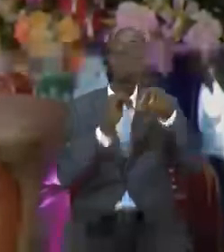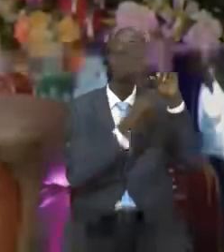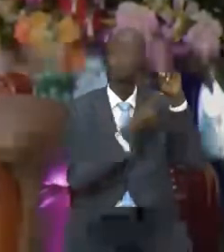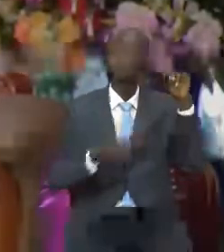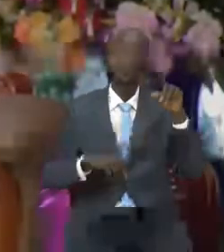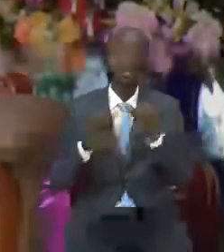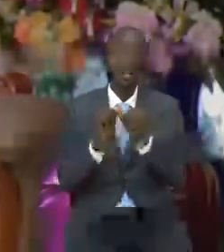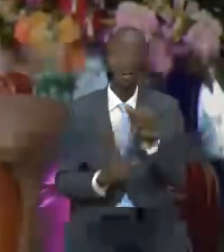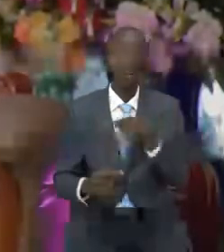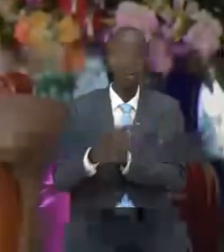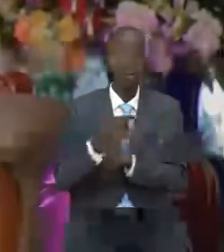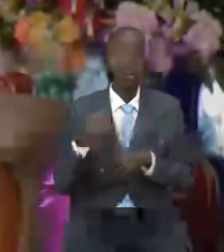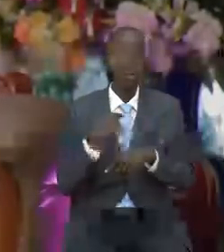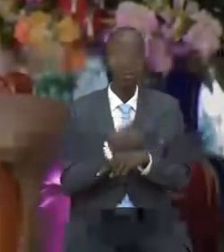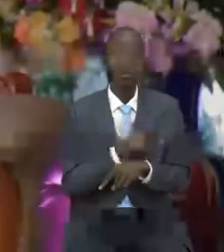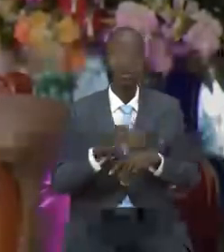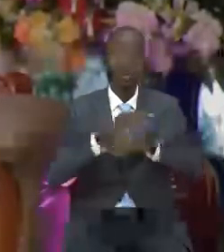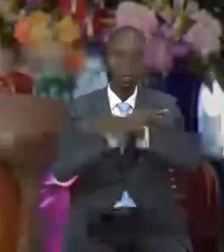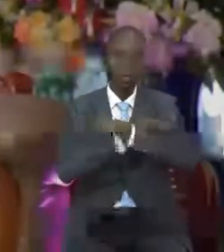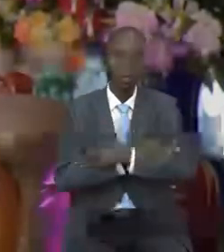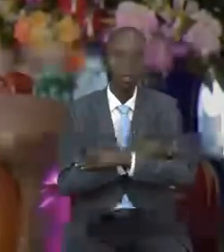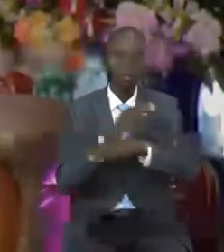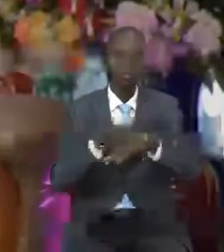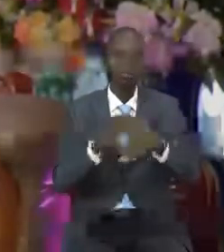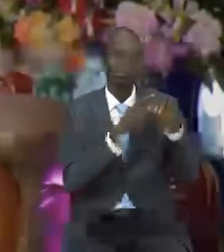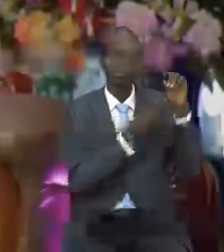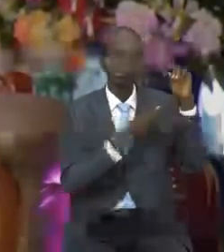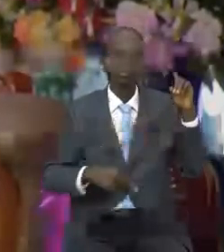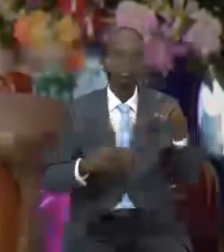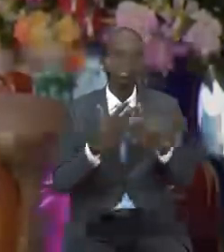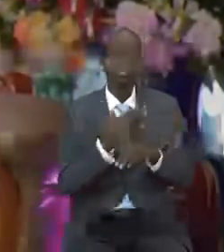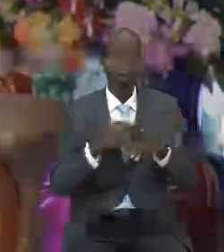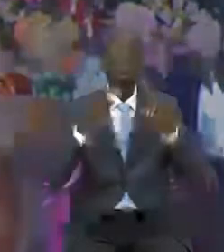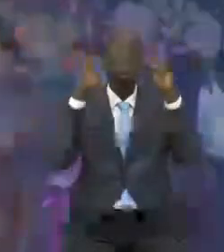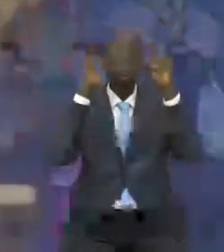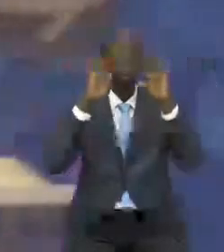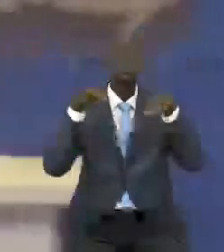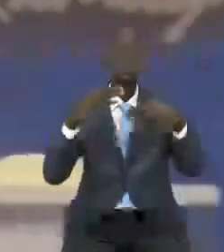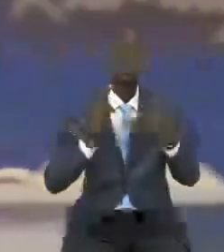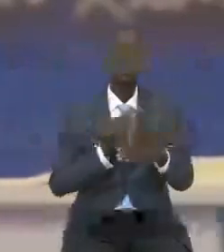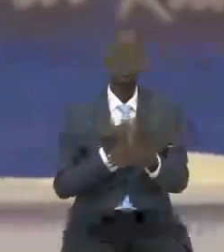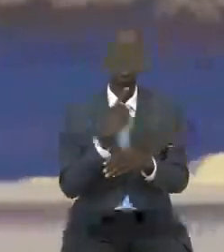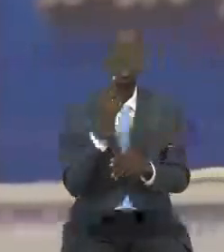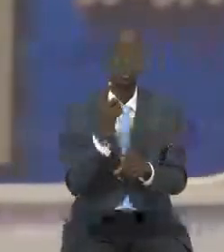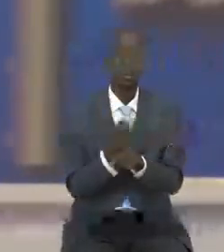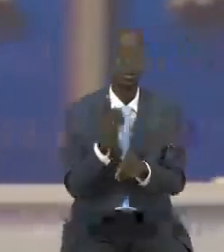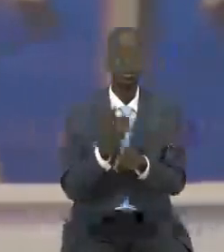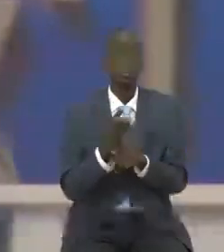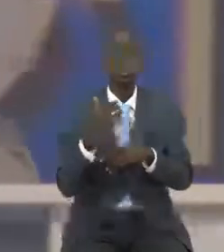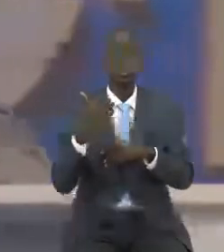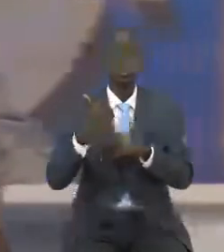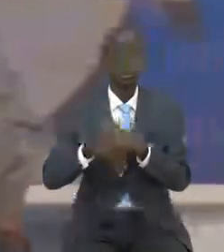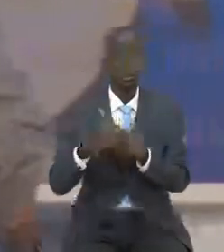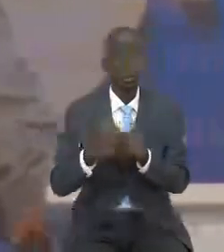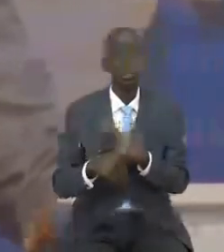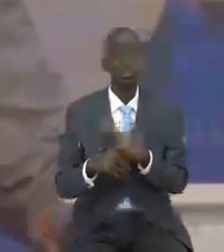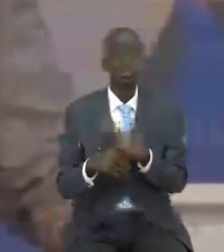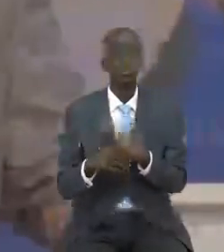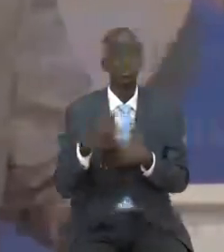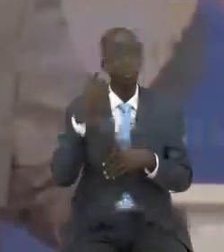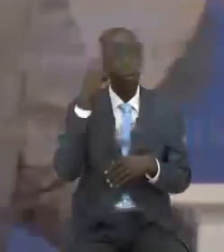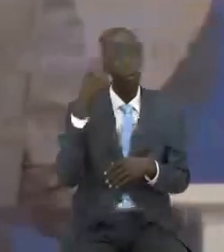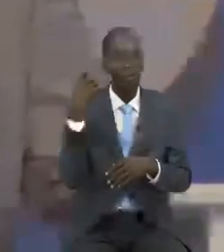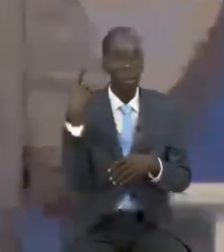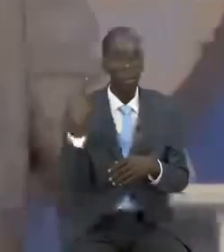day we lean upon the Lord, and he gives us the appropriate bread for the